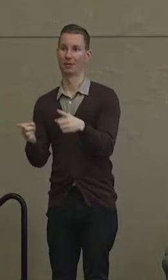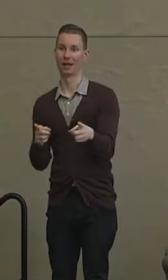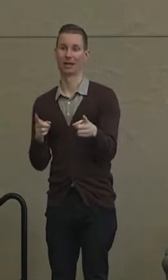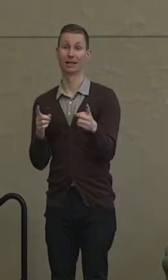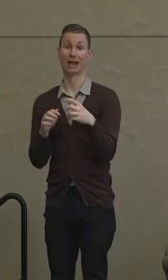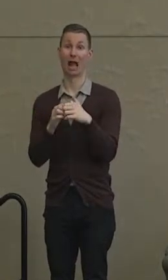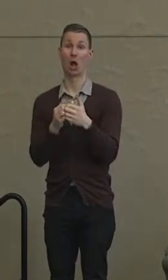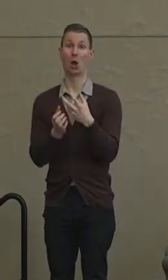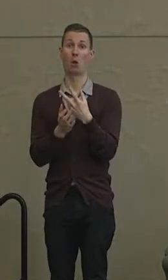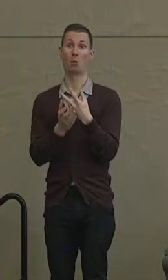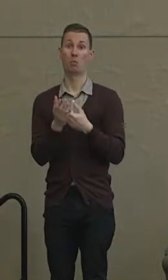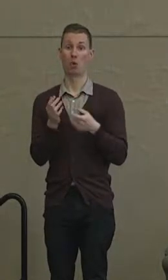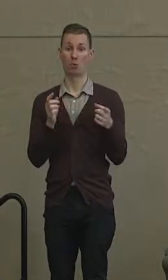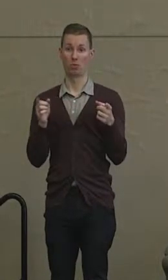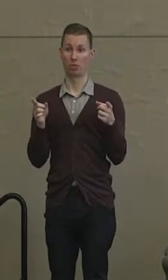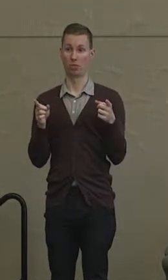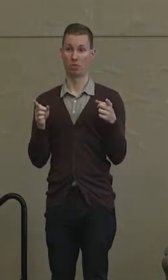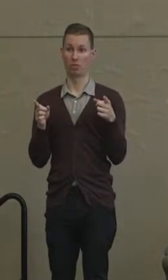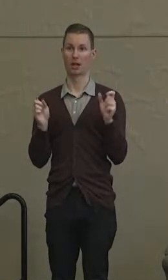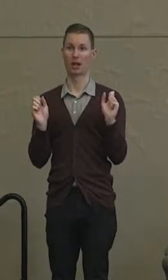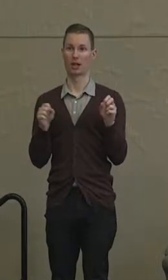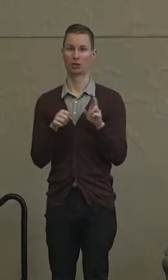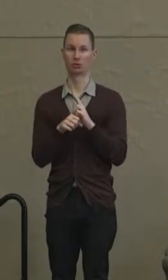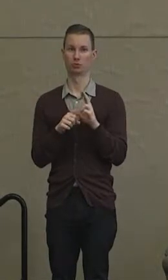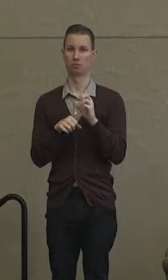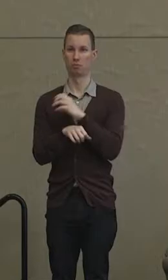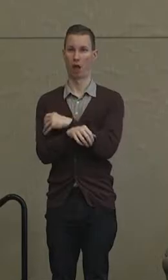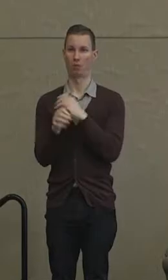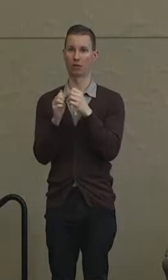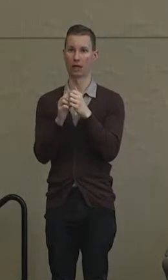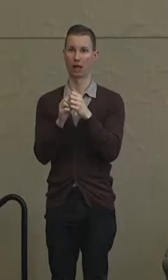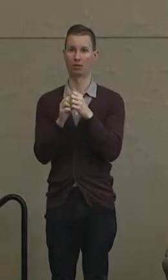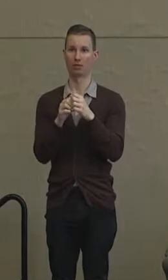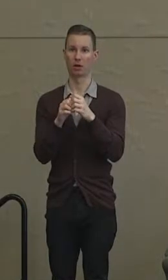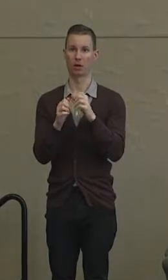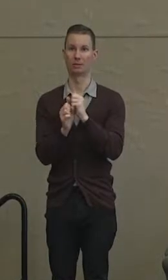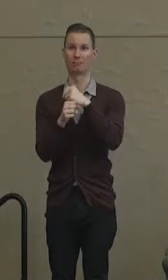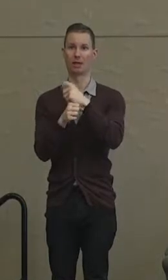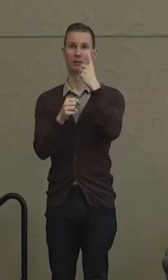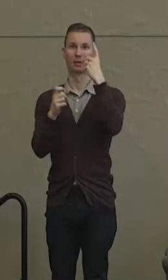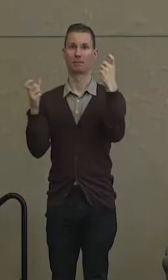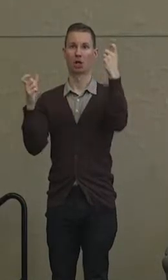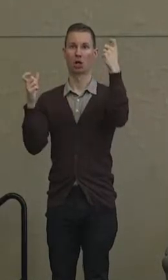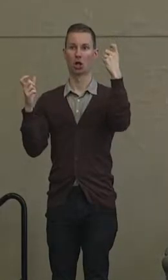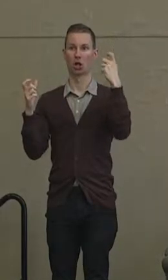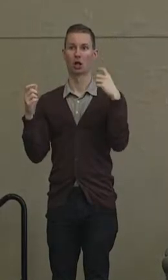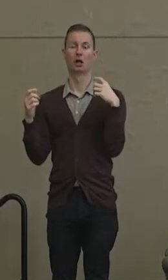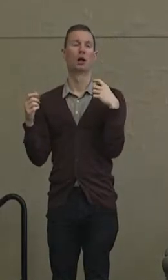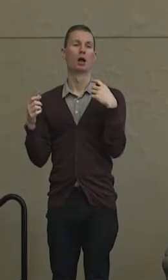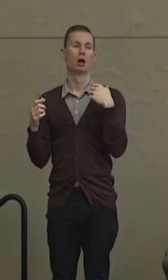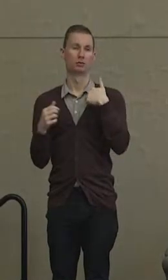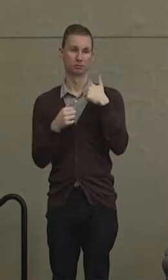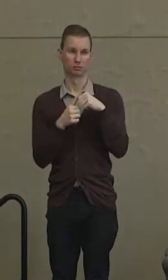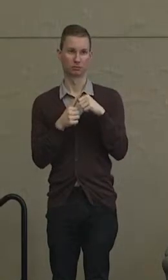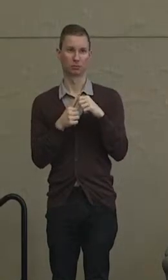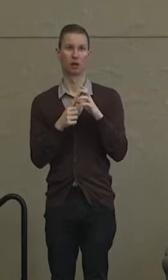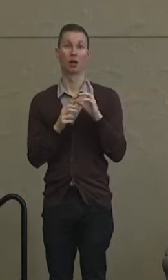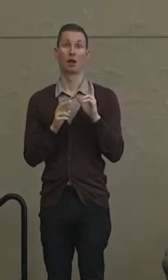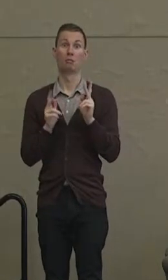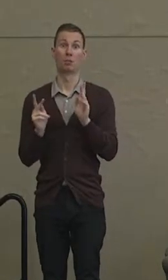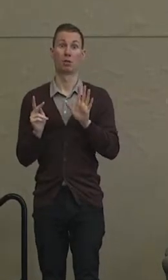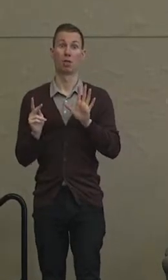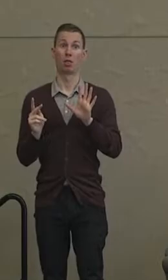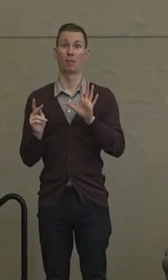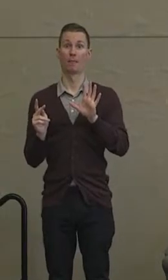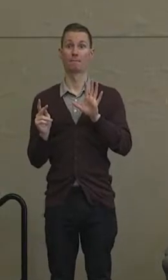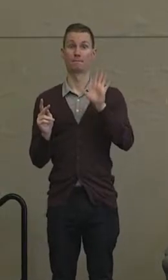they both could use that power to make something even bigger and something larger. I remember seeing people post the original video of Tirana's speech